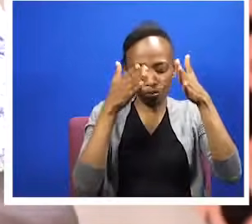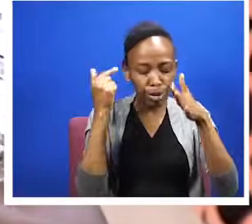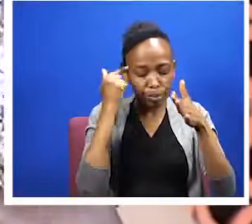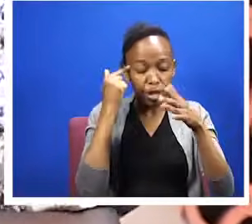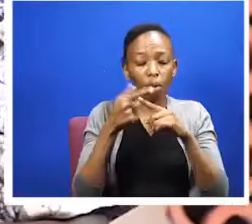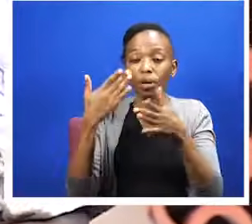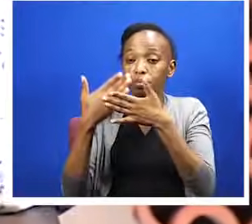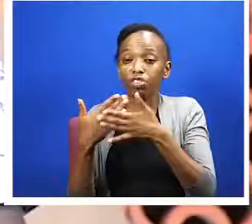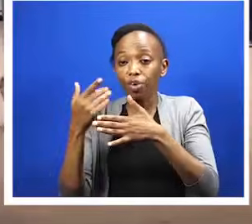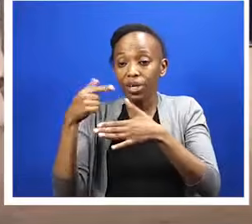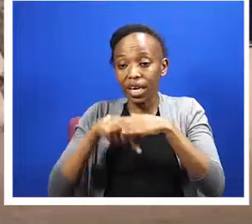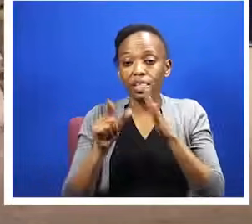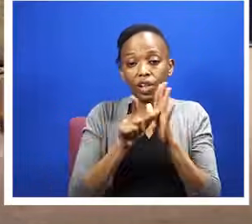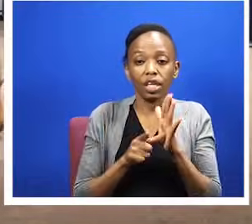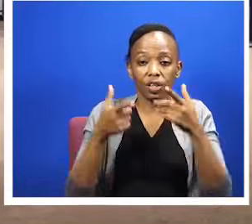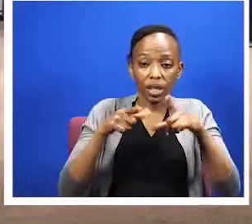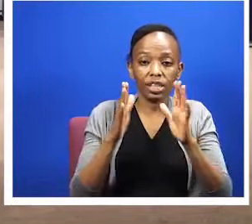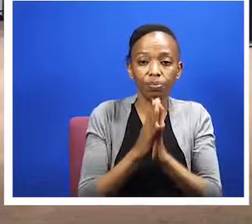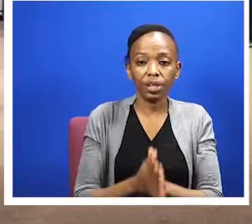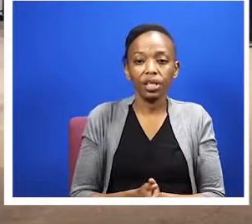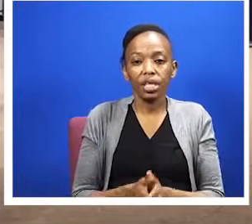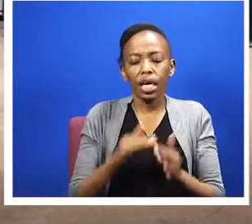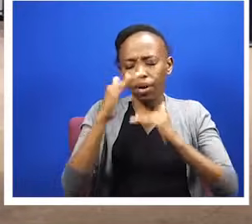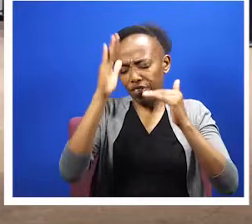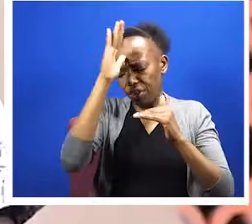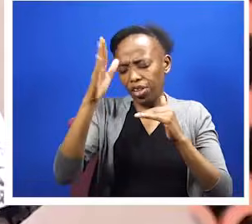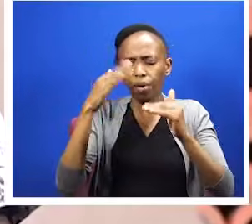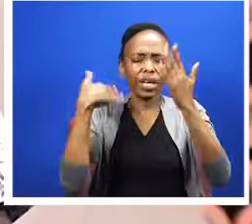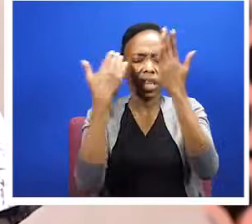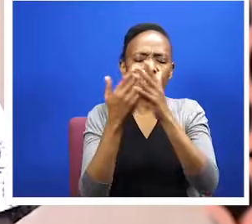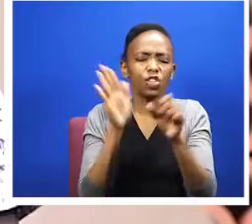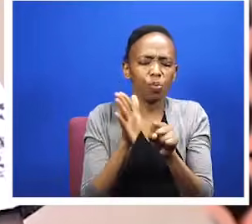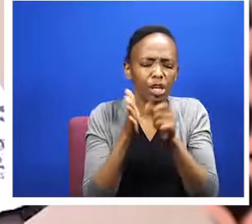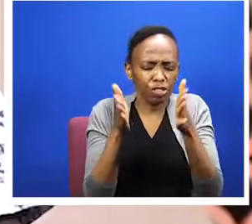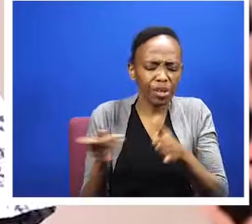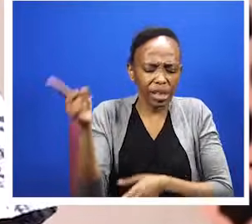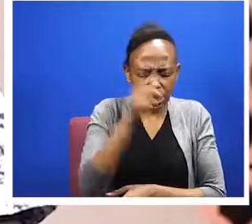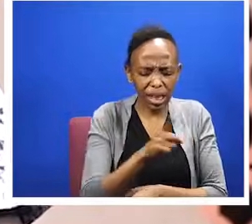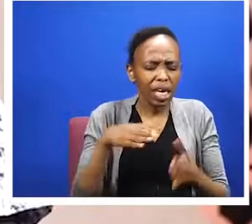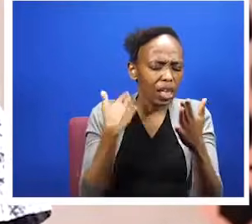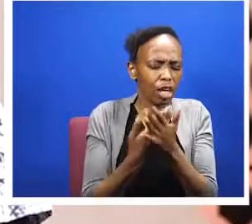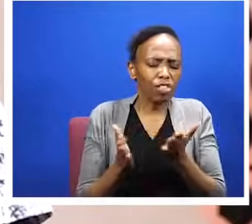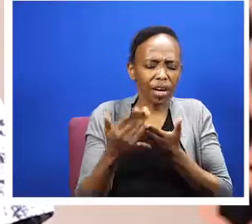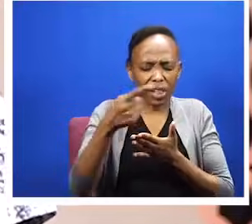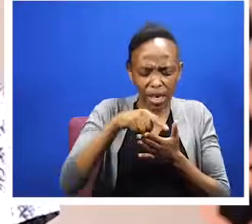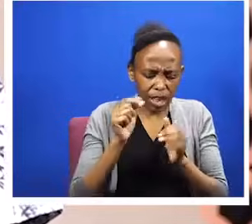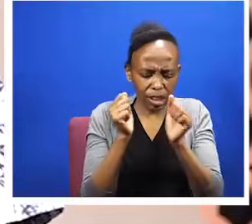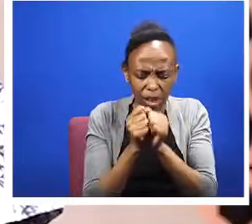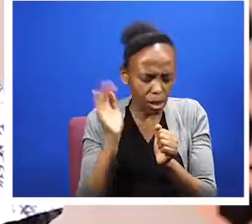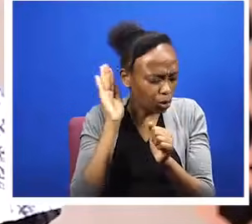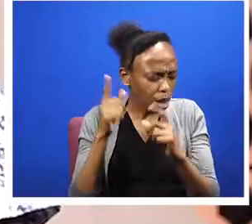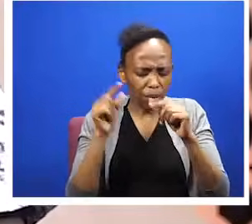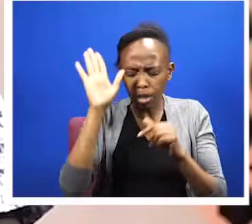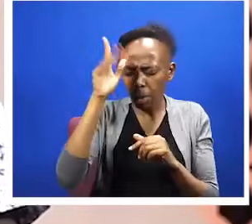before we go into the lesson, let us pray. Our Heavenly Father, we thank you so much for this day. Thank you for gathering us together to hear your word.